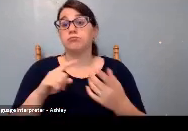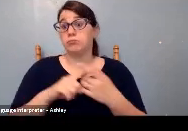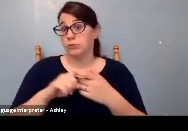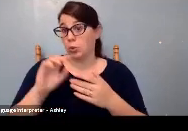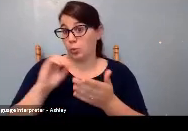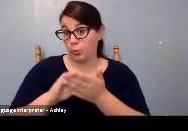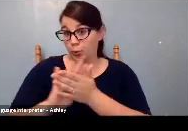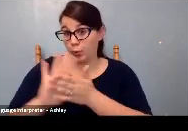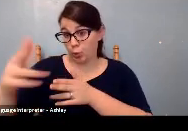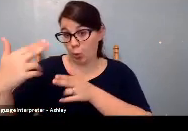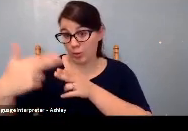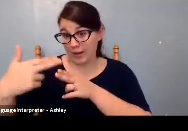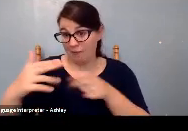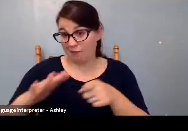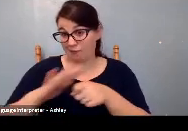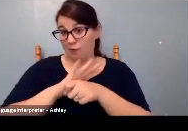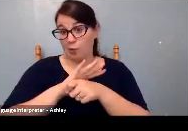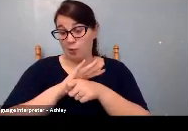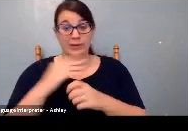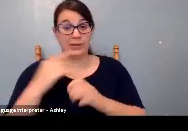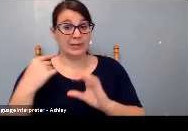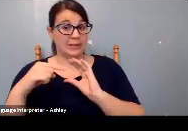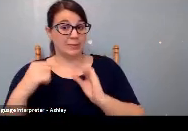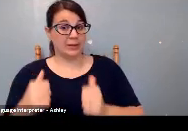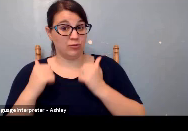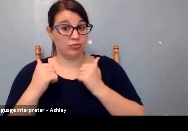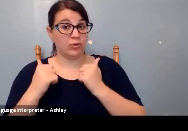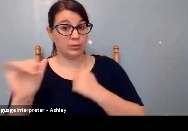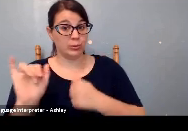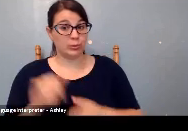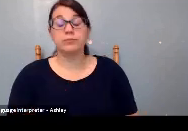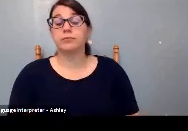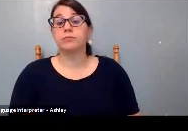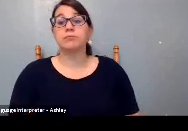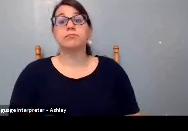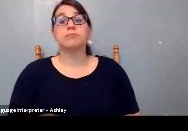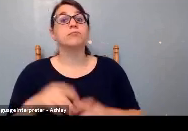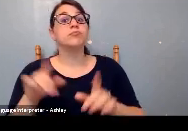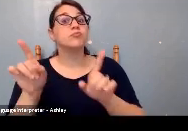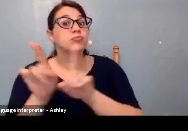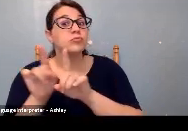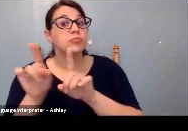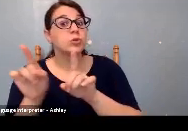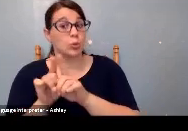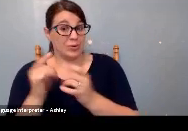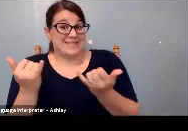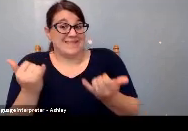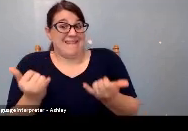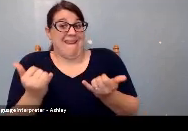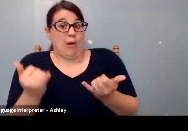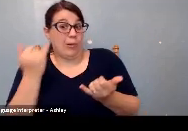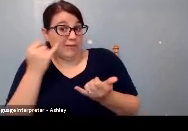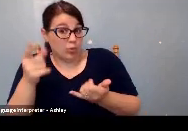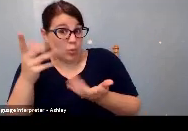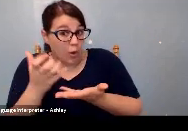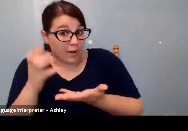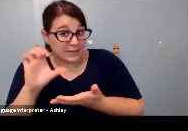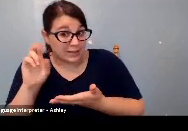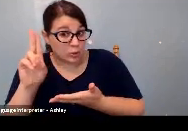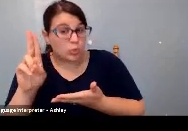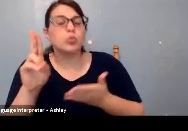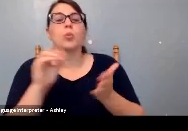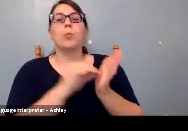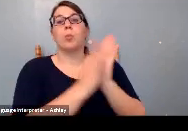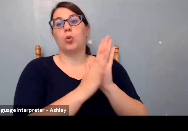address. Also, please include your name in the chat box at this time. Toward the end of